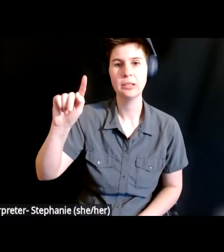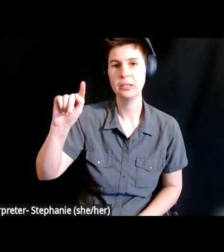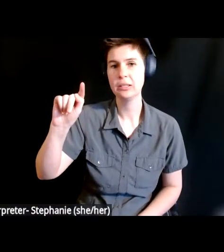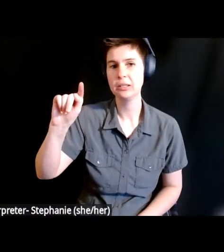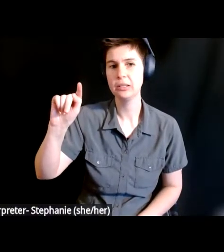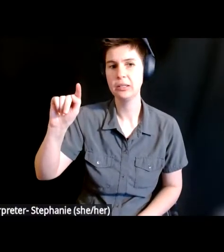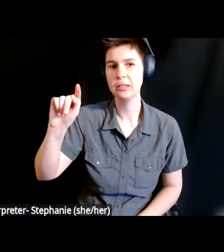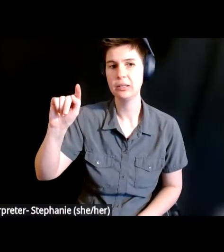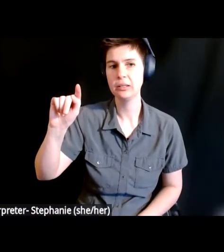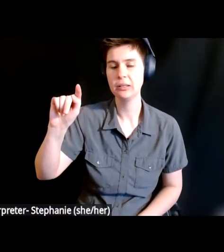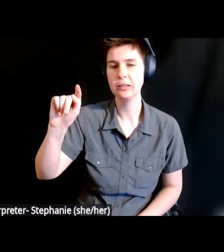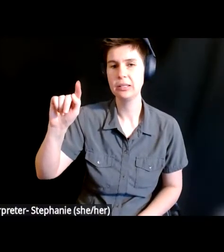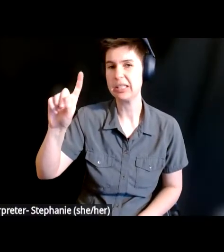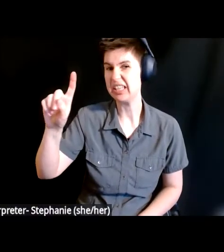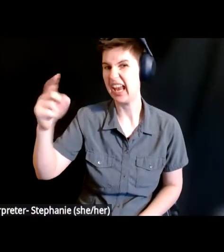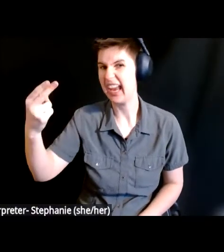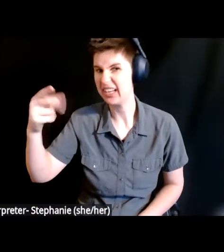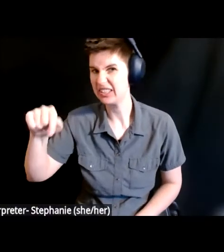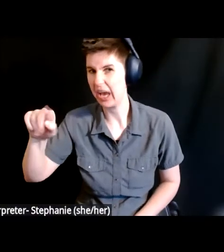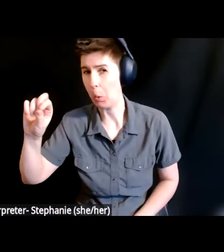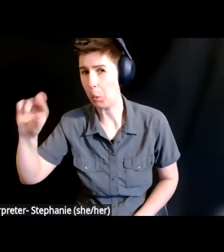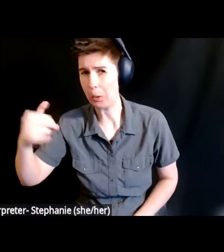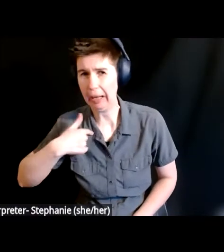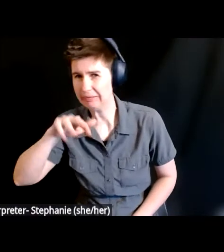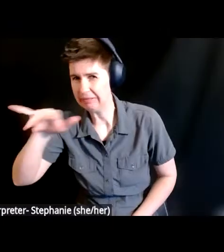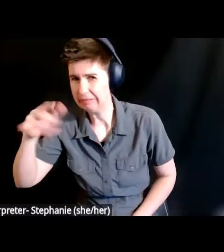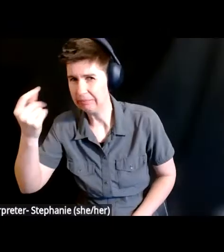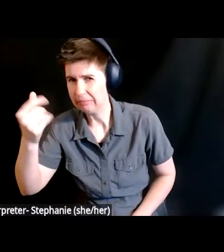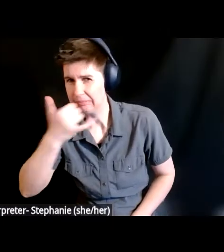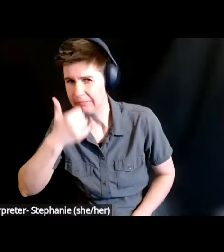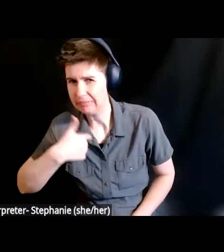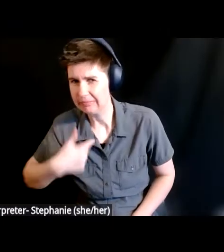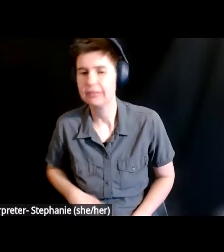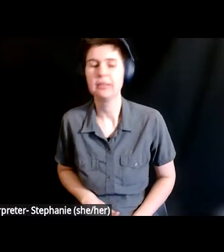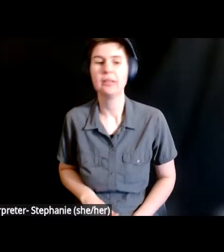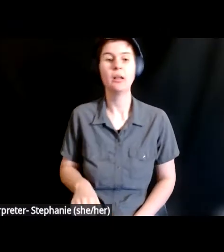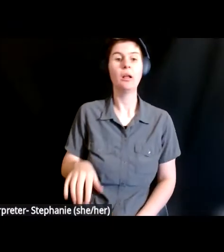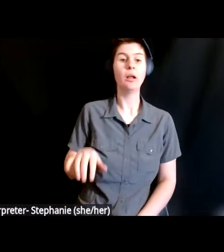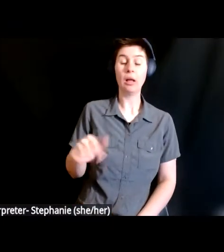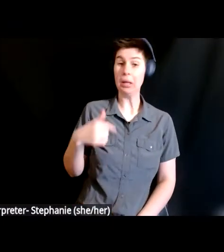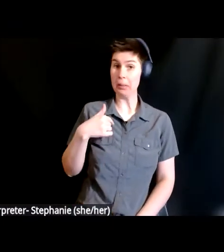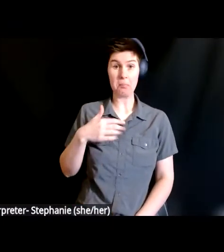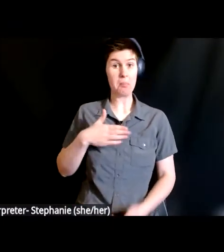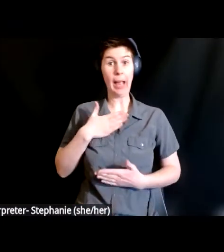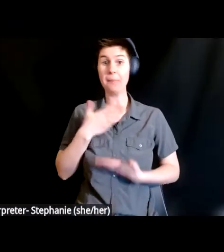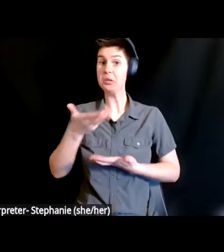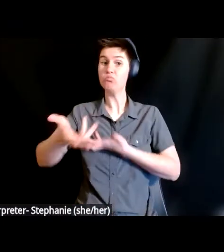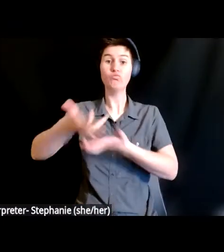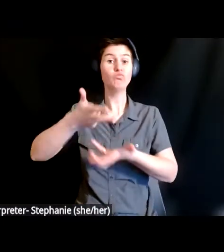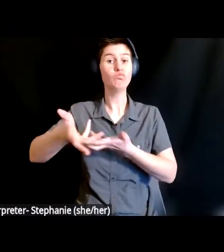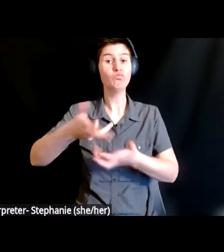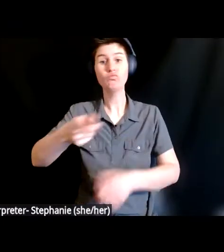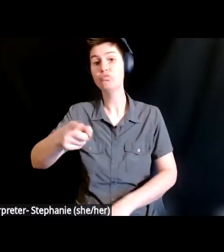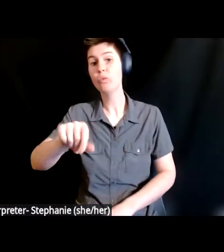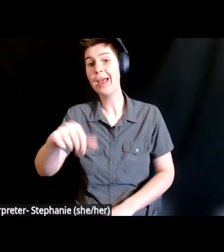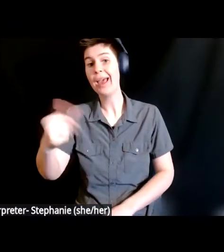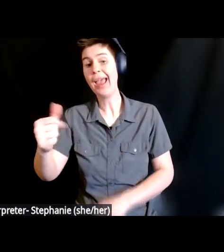And I'm happy to talk to you. If you have any questions, feel free to reach out.